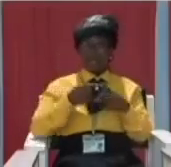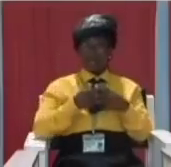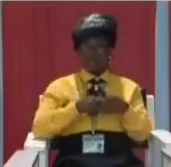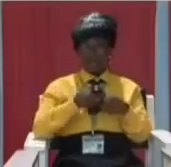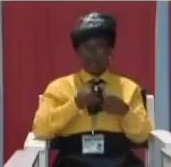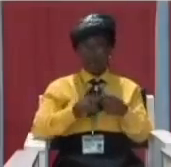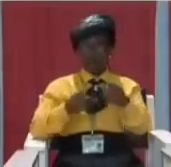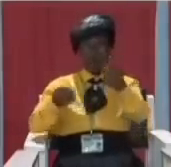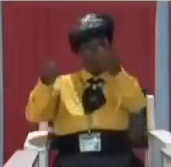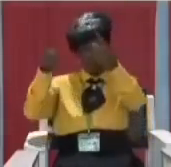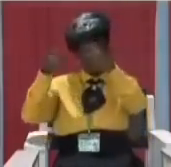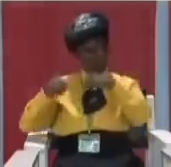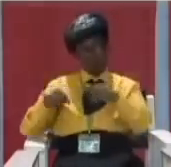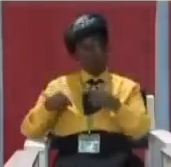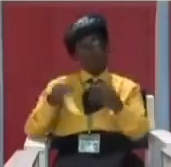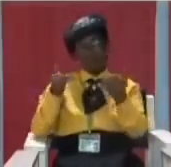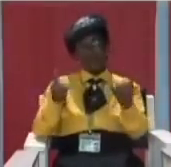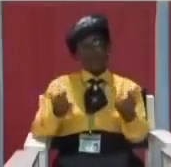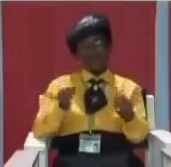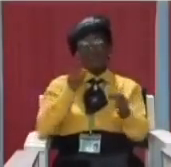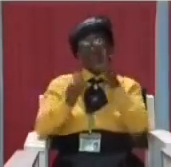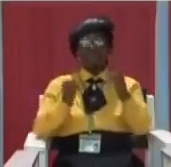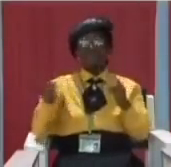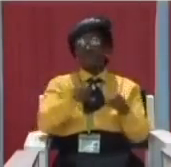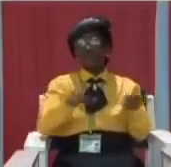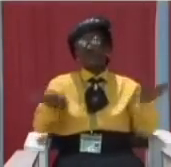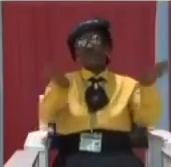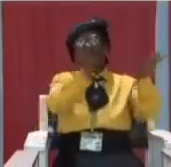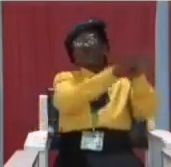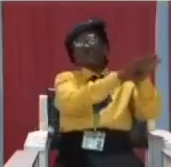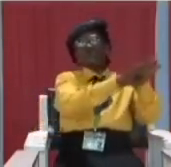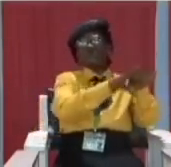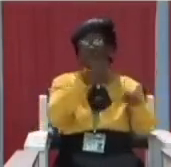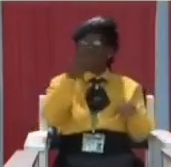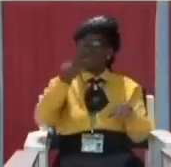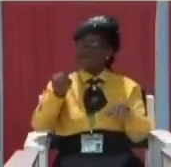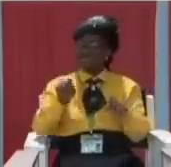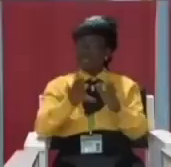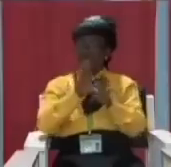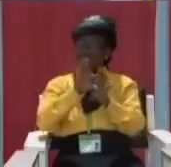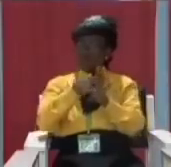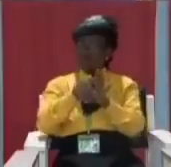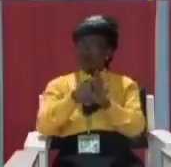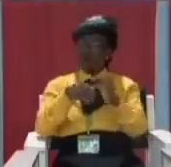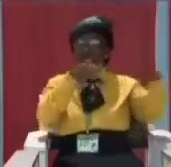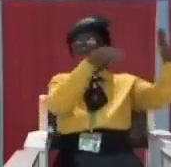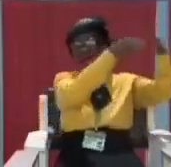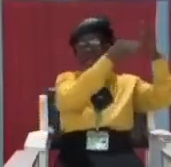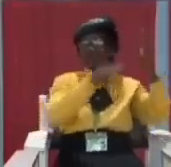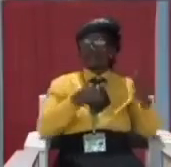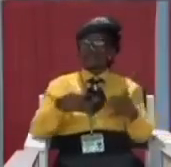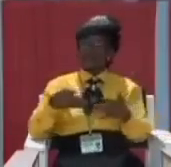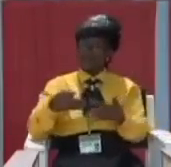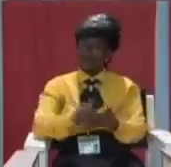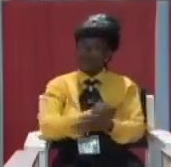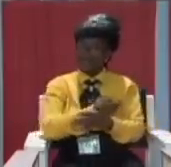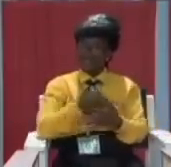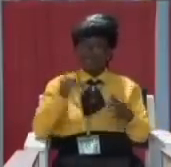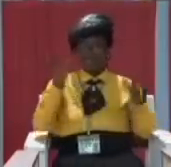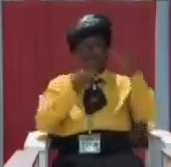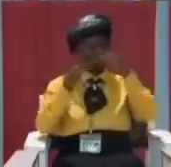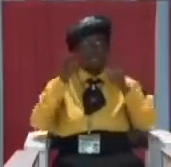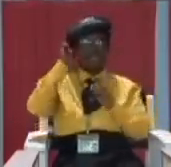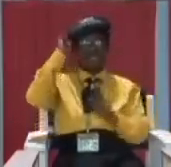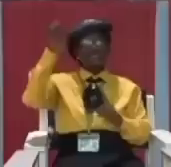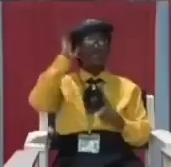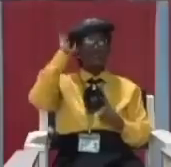If you shut the door against fresh air, it won't be able to come in. Open the